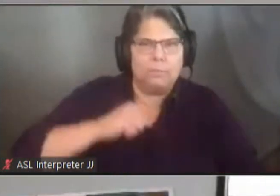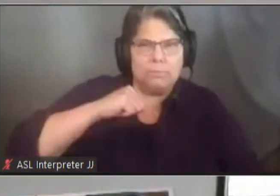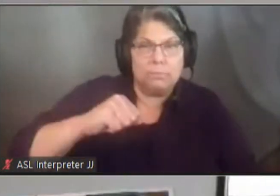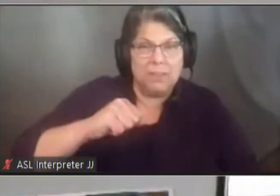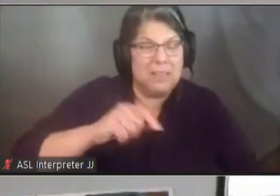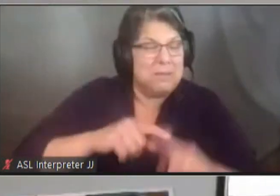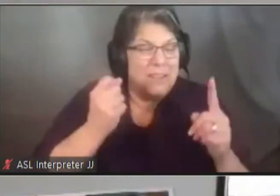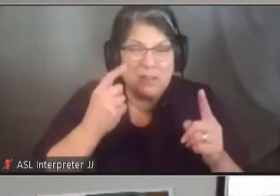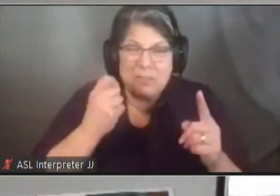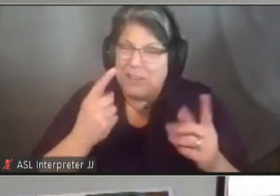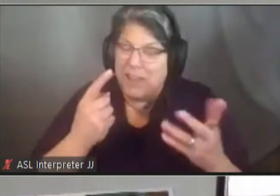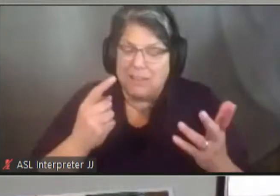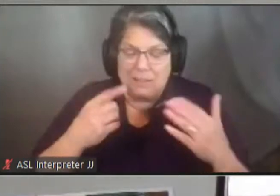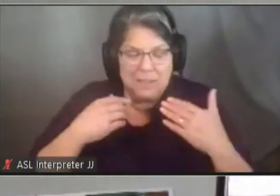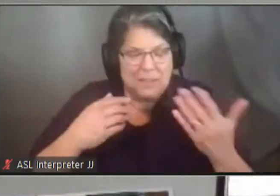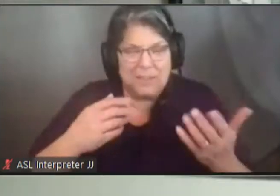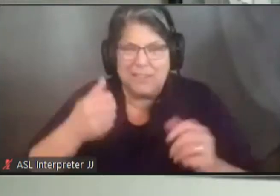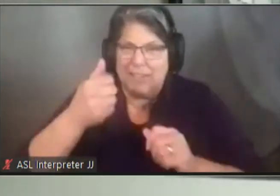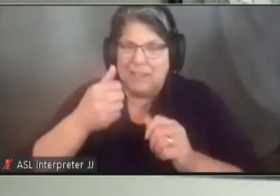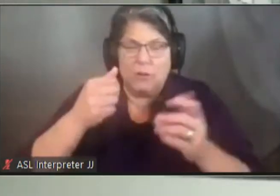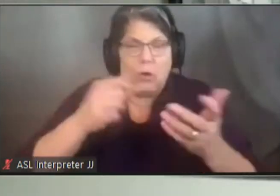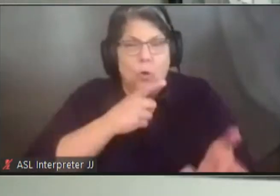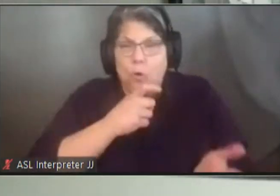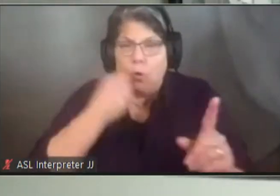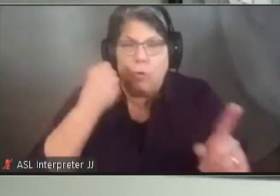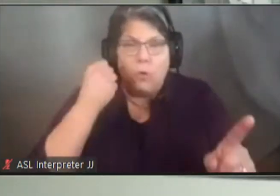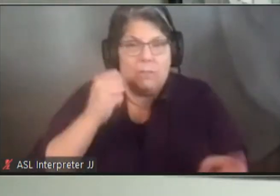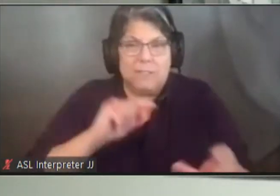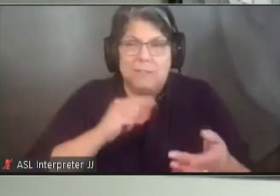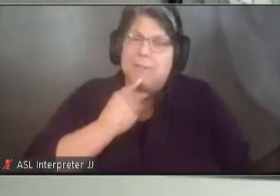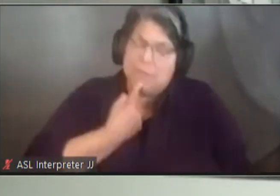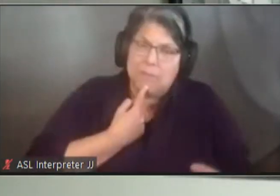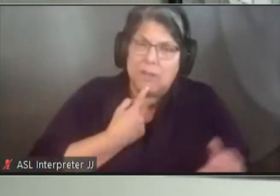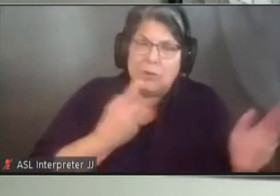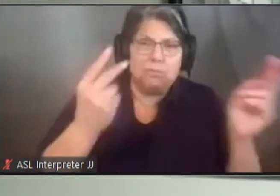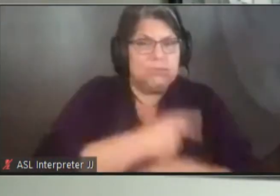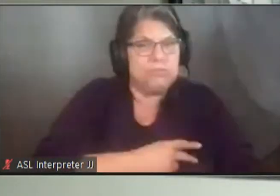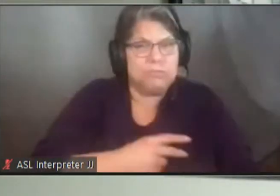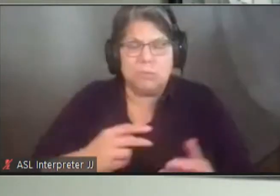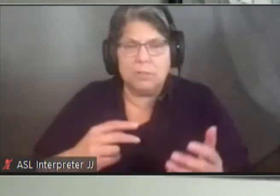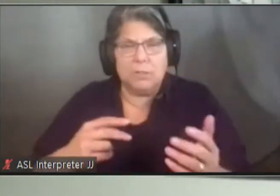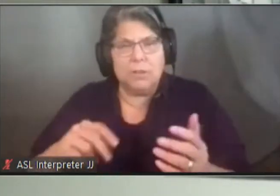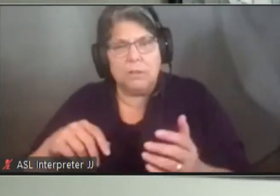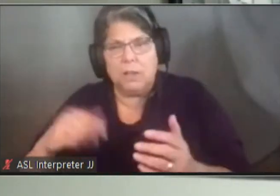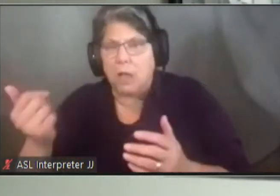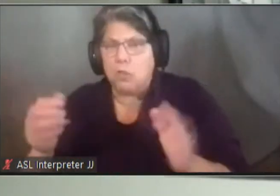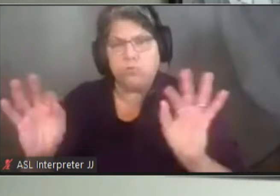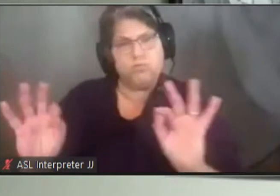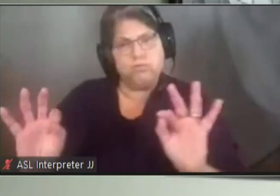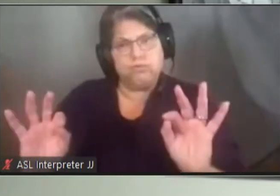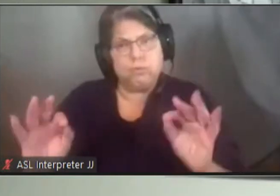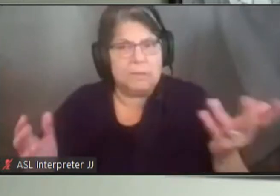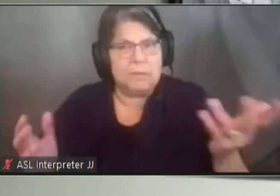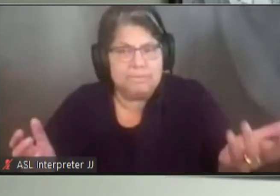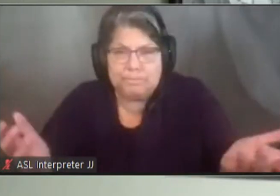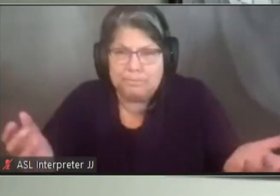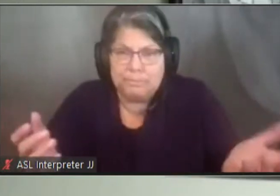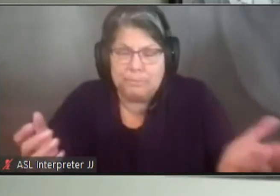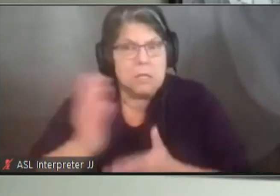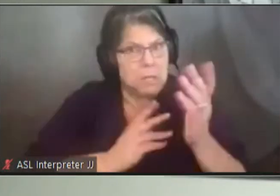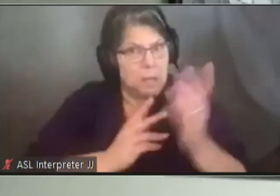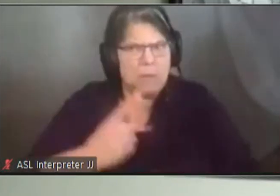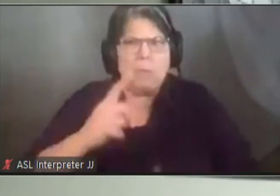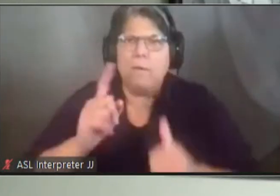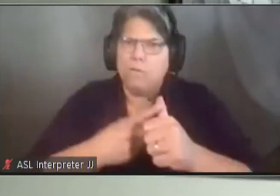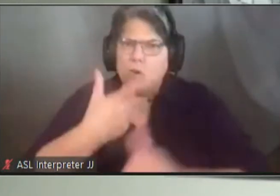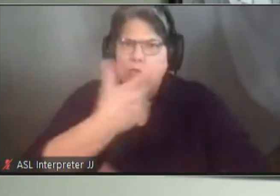random. And some people will get more and some people get less. Some people have, a strong reaction on the first vaccine and